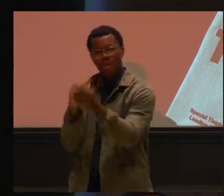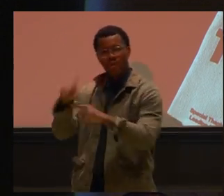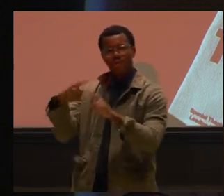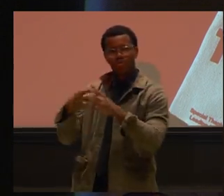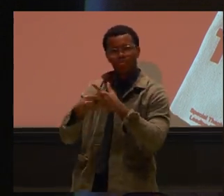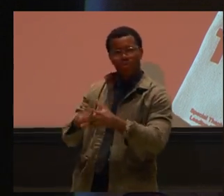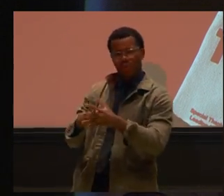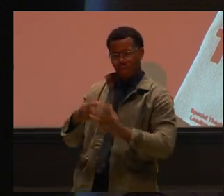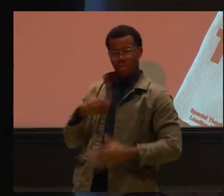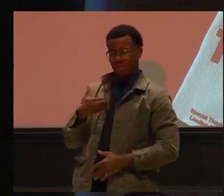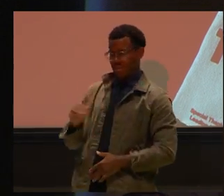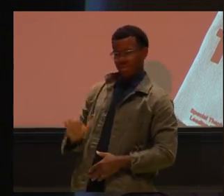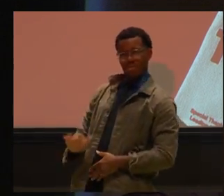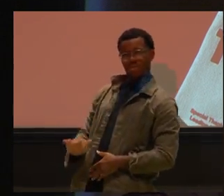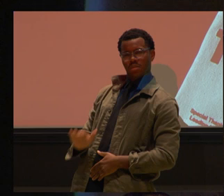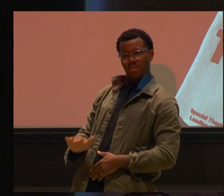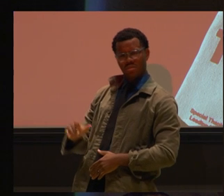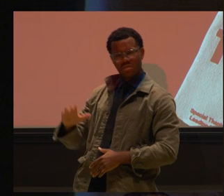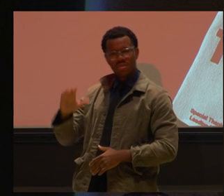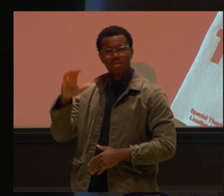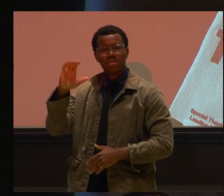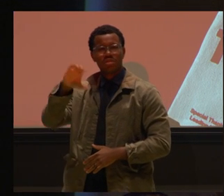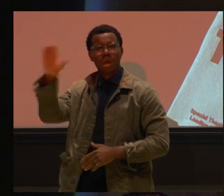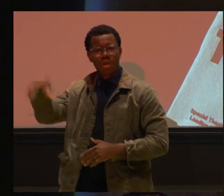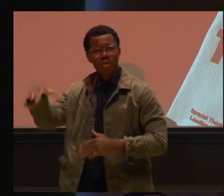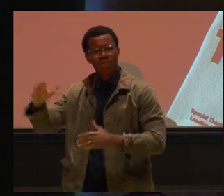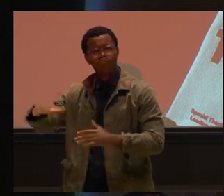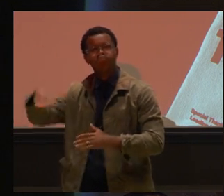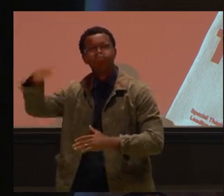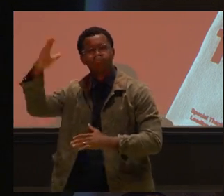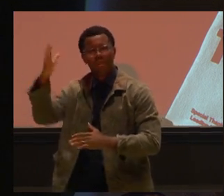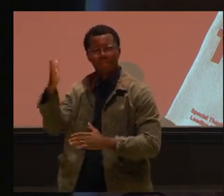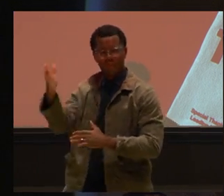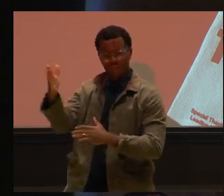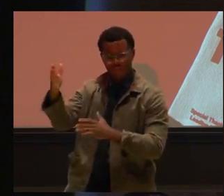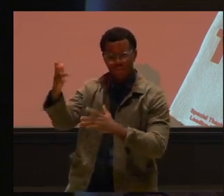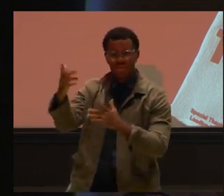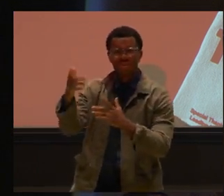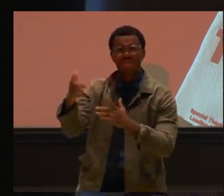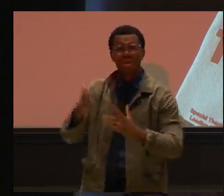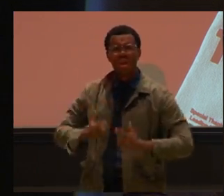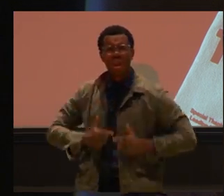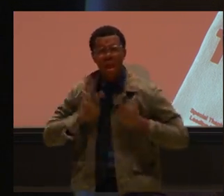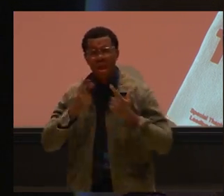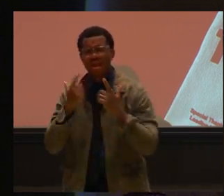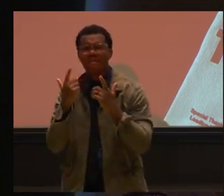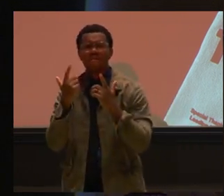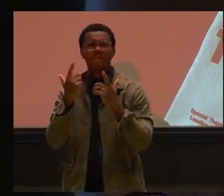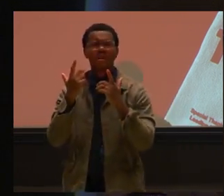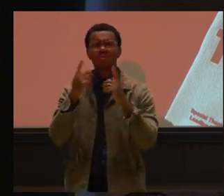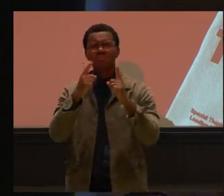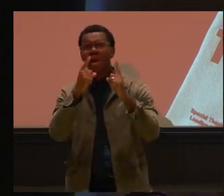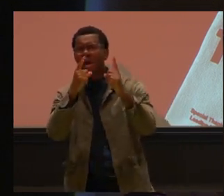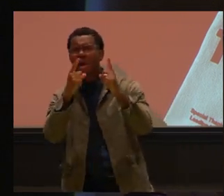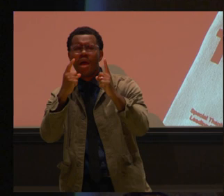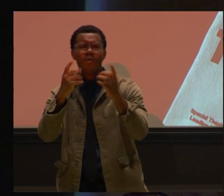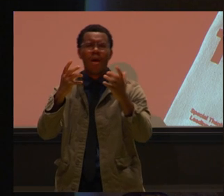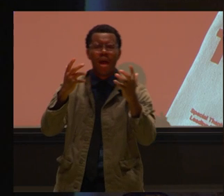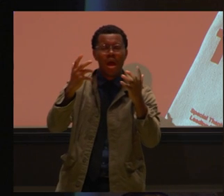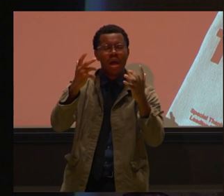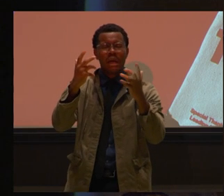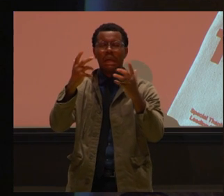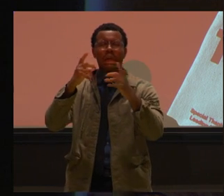age while he was growing up on the south side of Chicago. His early life, promise, and achievement were buffeted by